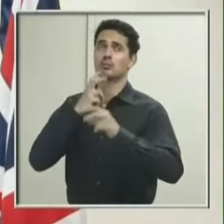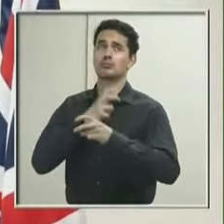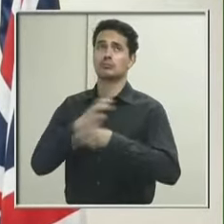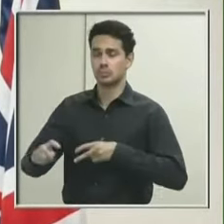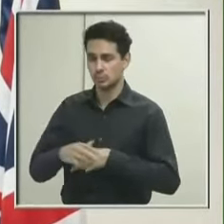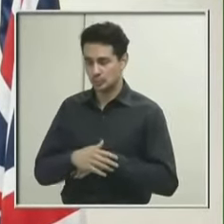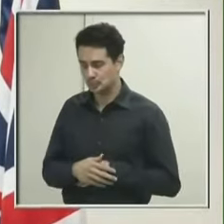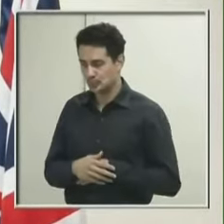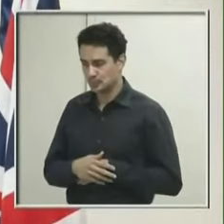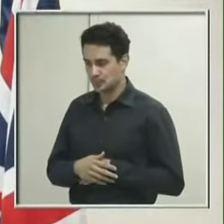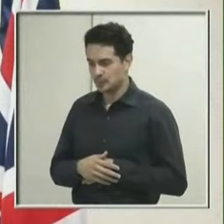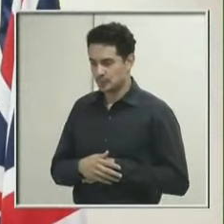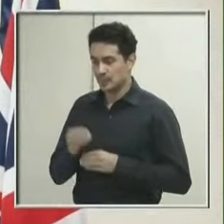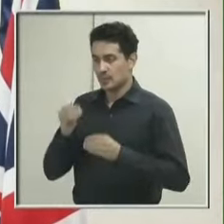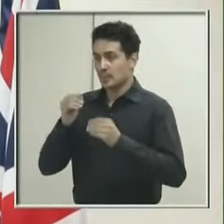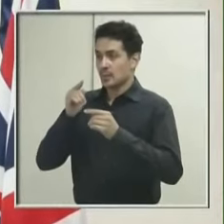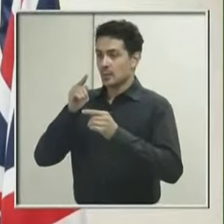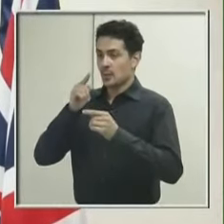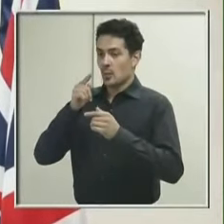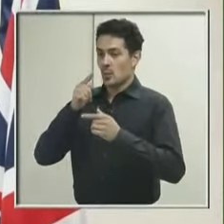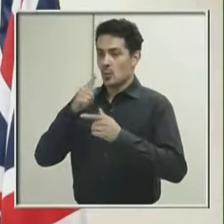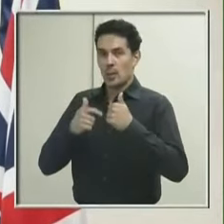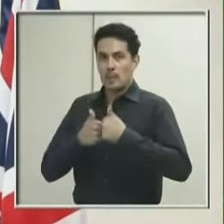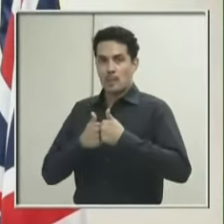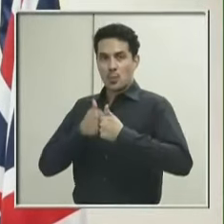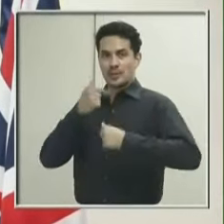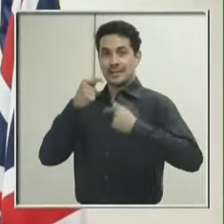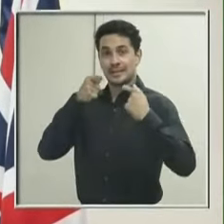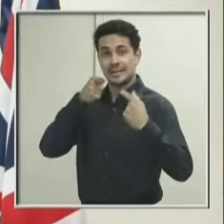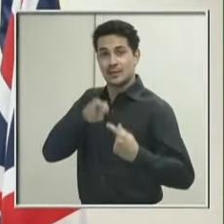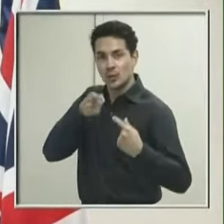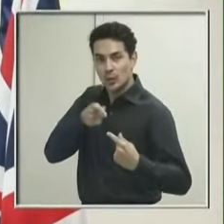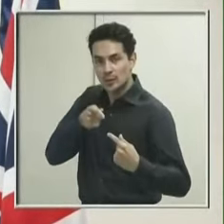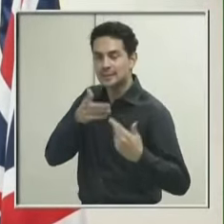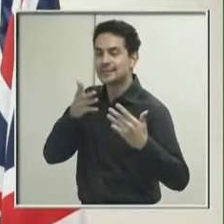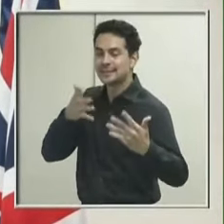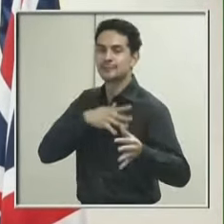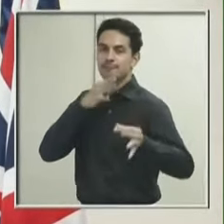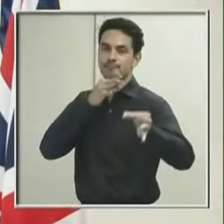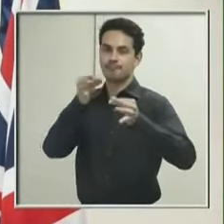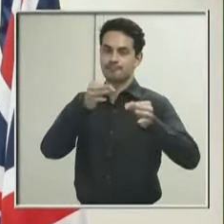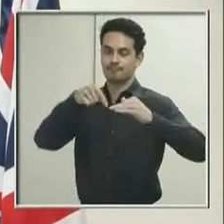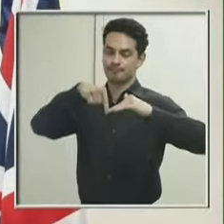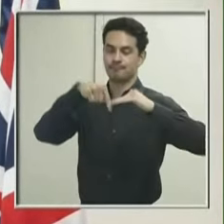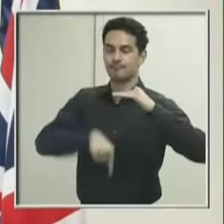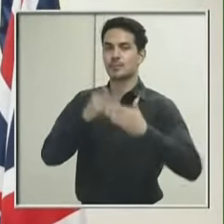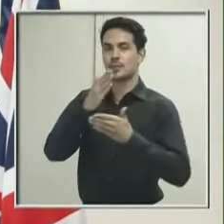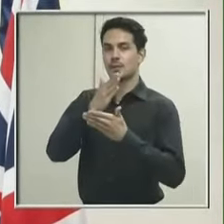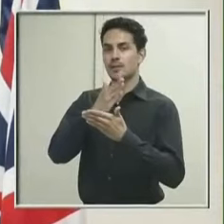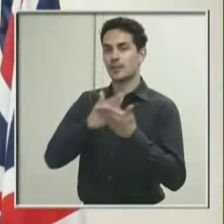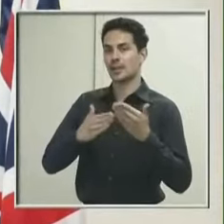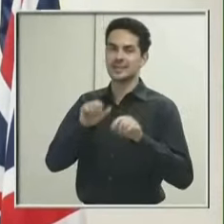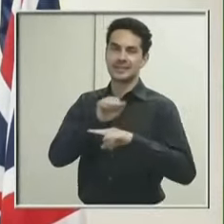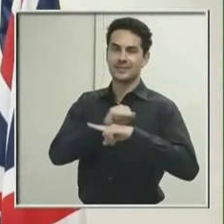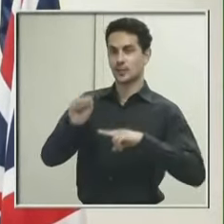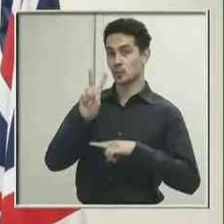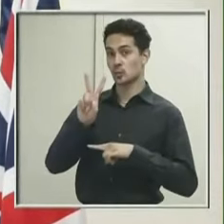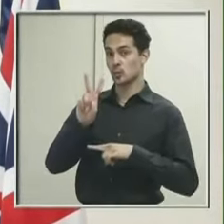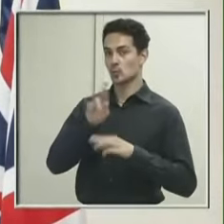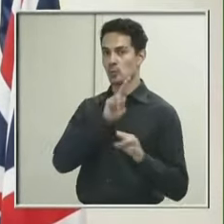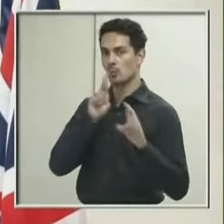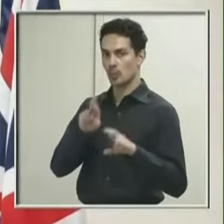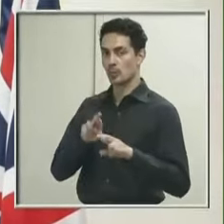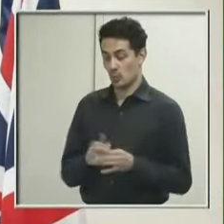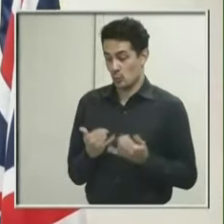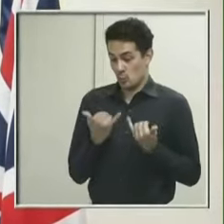To the extent of which it's difficult will be a part of the phase two analysis. But what you have to look at in the current